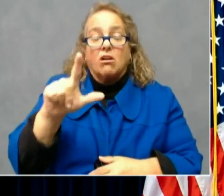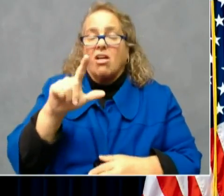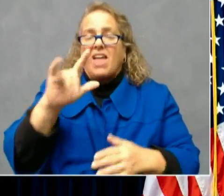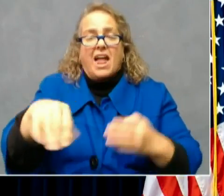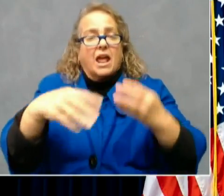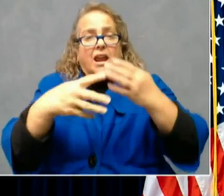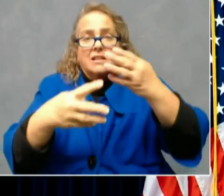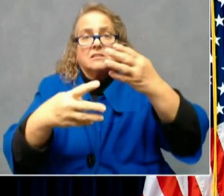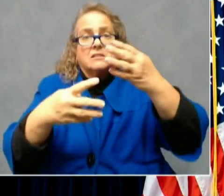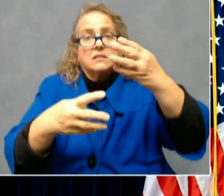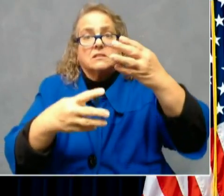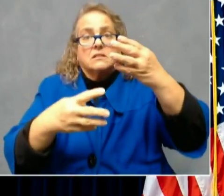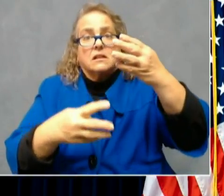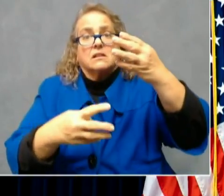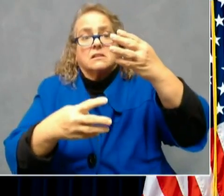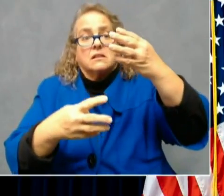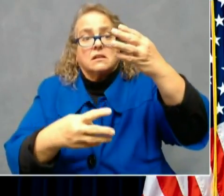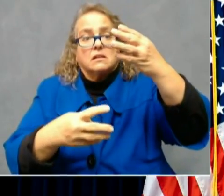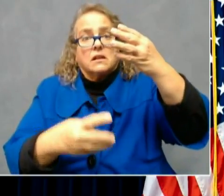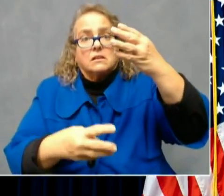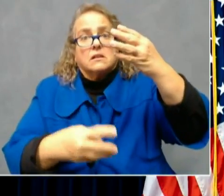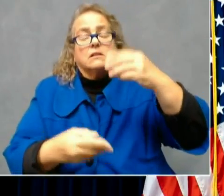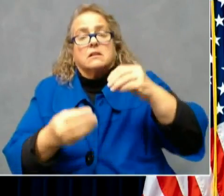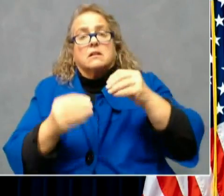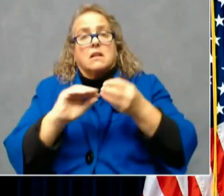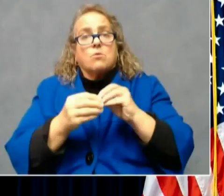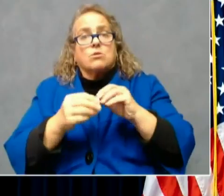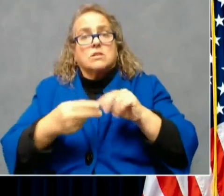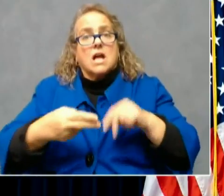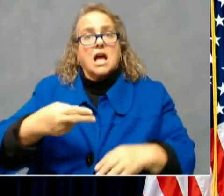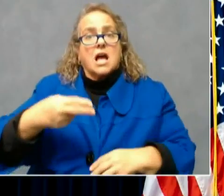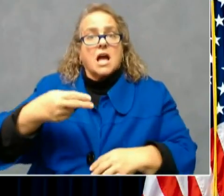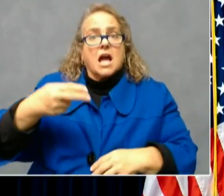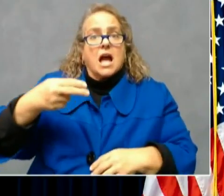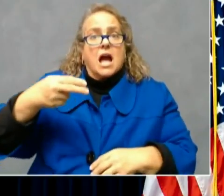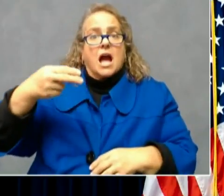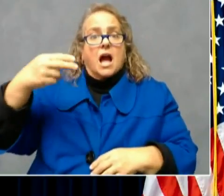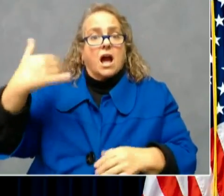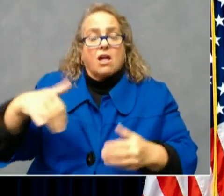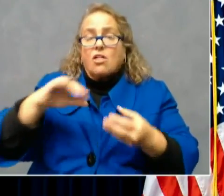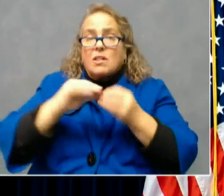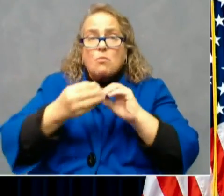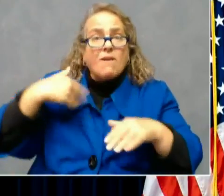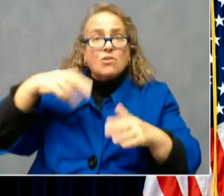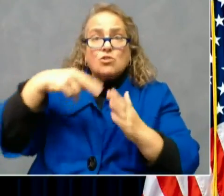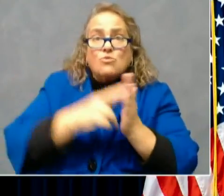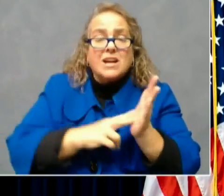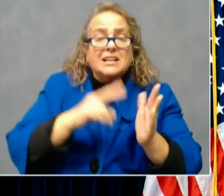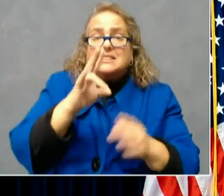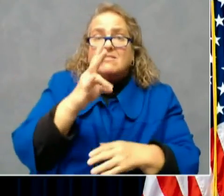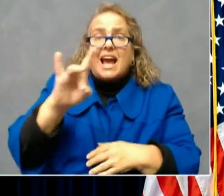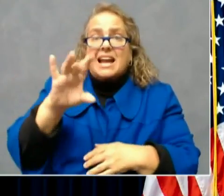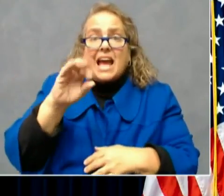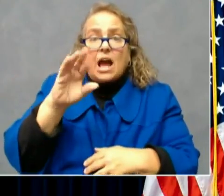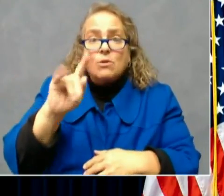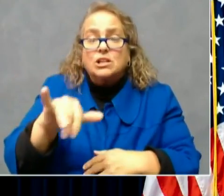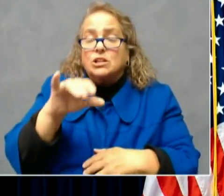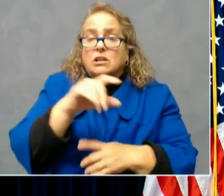on and on with numbers that I haven't read yet. You go down 7, 8 counties. Franklin County with